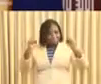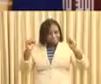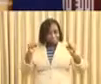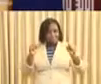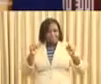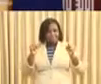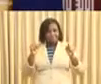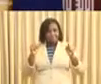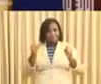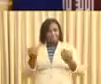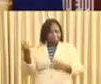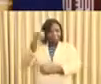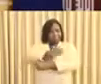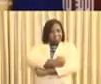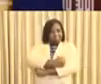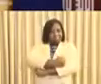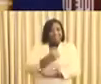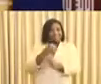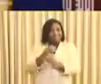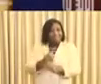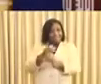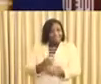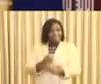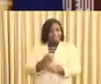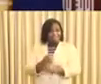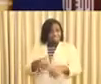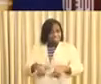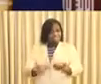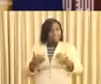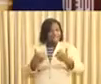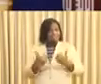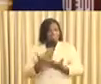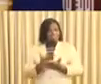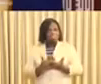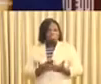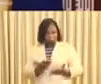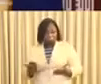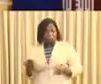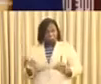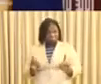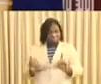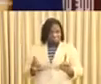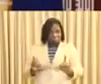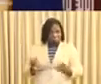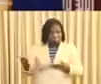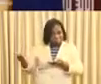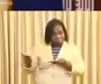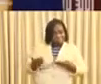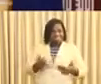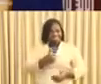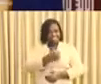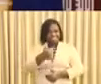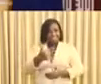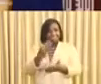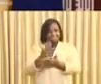clearly we still have some way to go towards ridding ourselves of the virus. The truth is